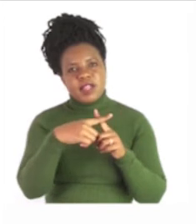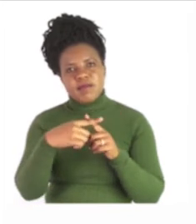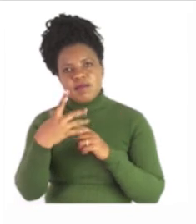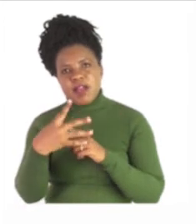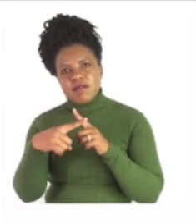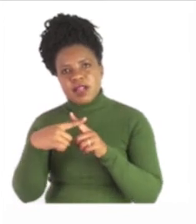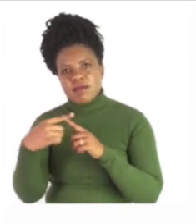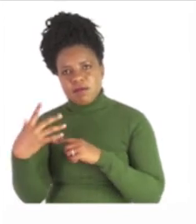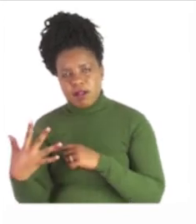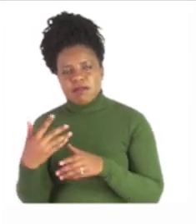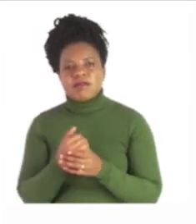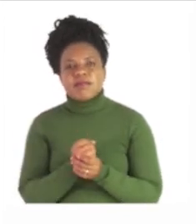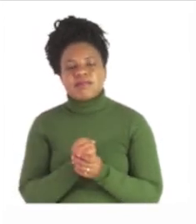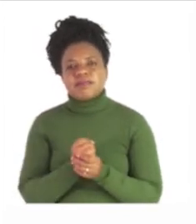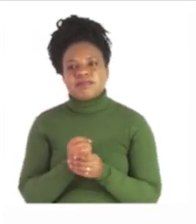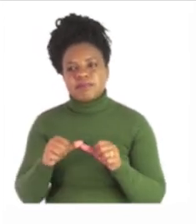Moving to page 17.